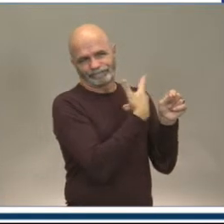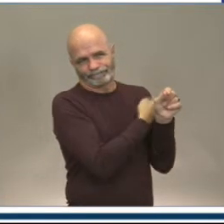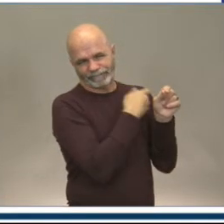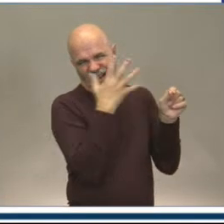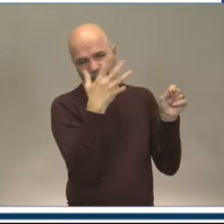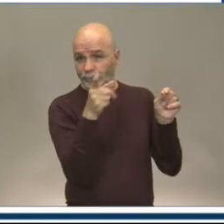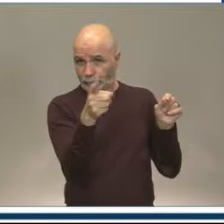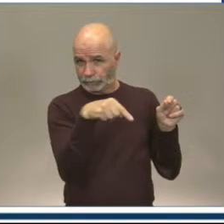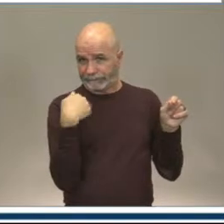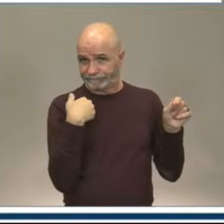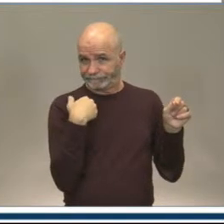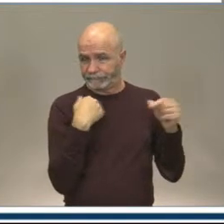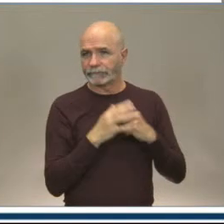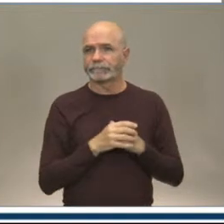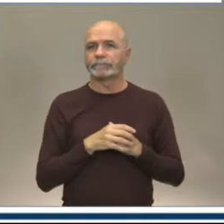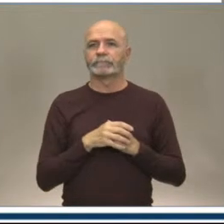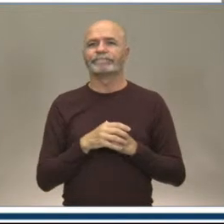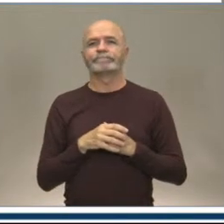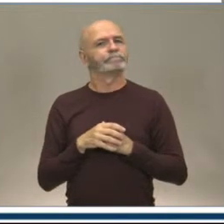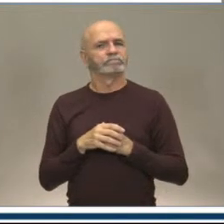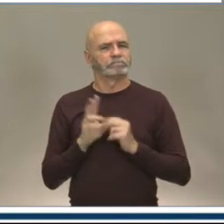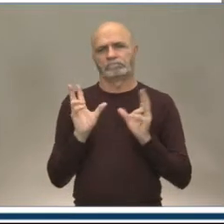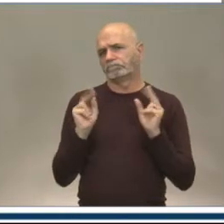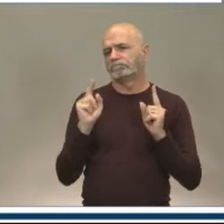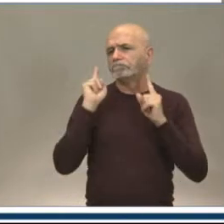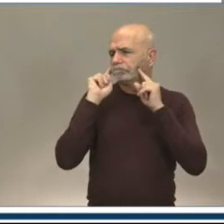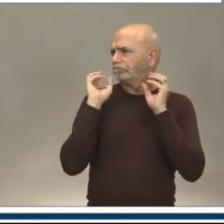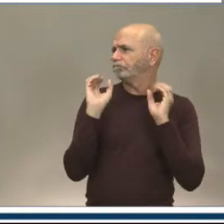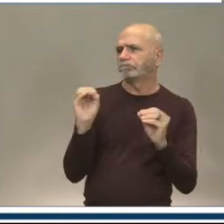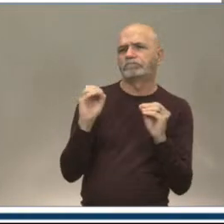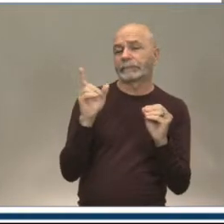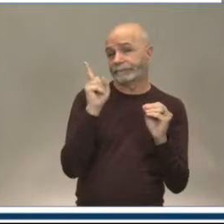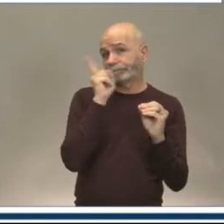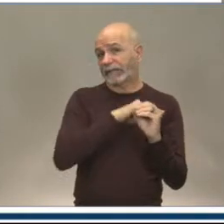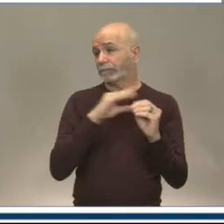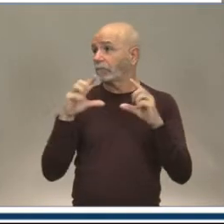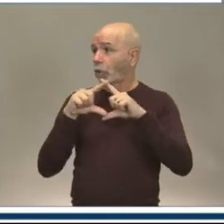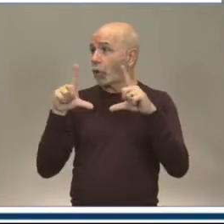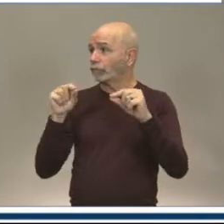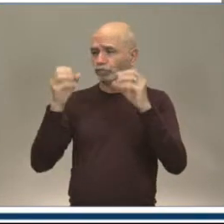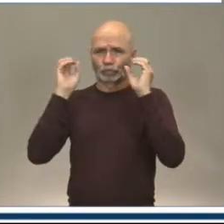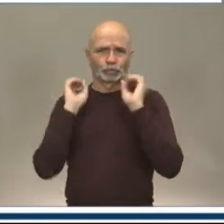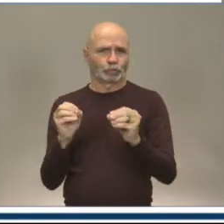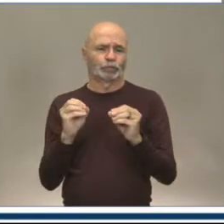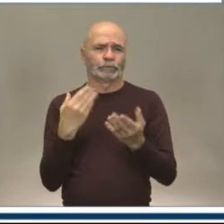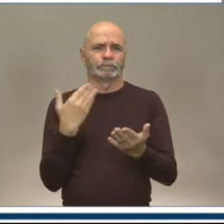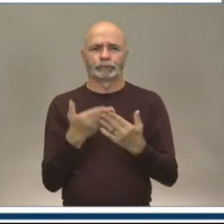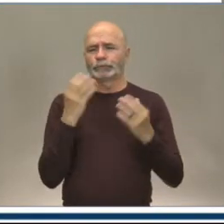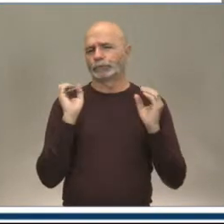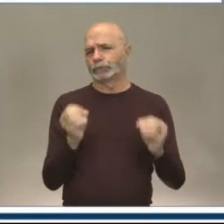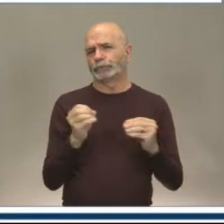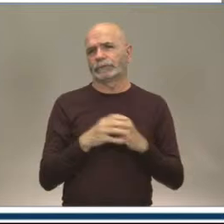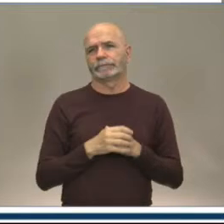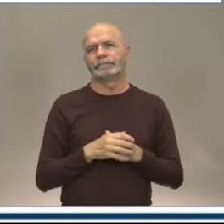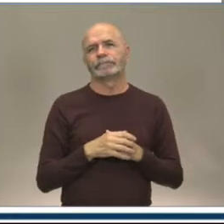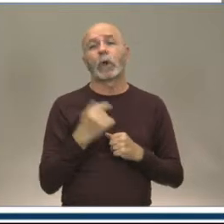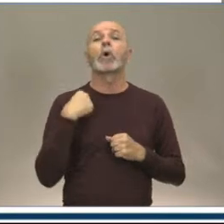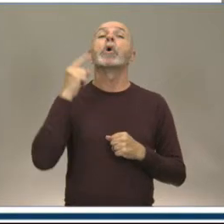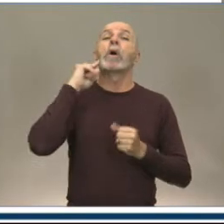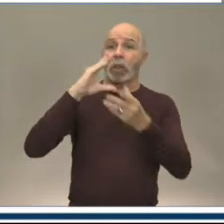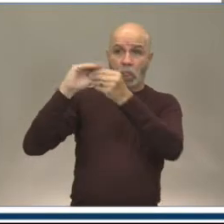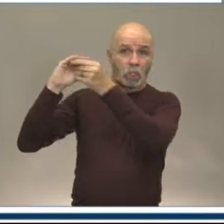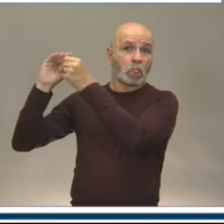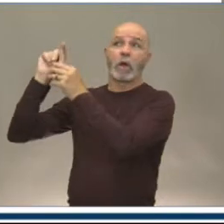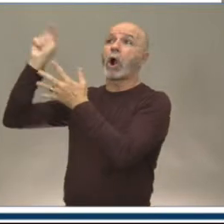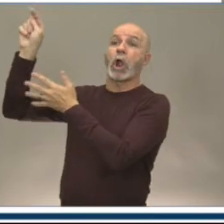of anybody using fake vaccination in this. I've heard some reports of that, but I've got nothing's come to me as